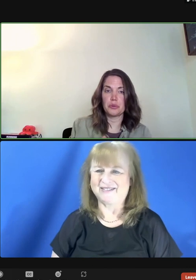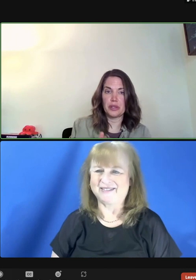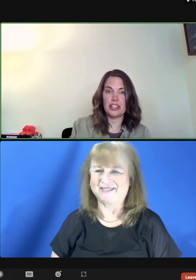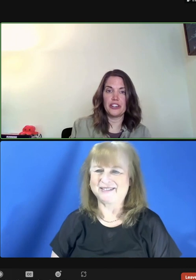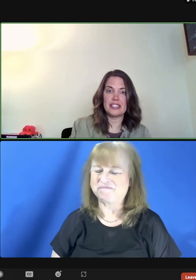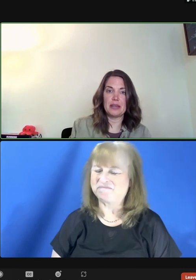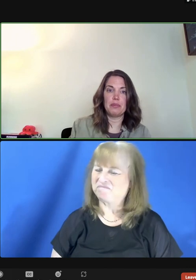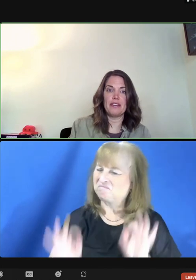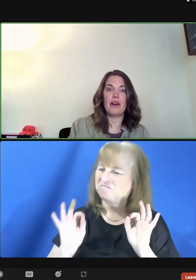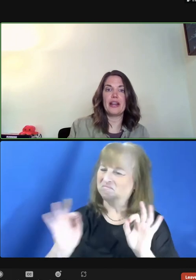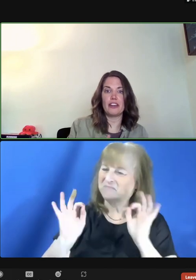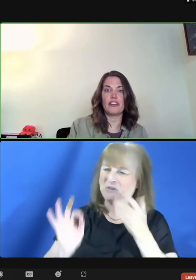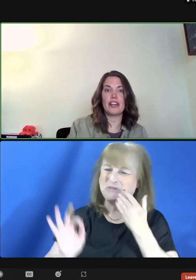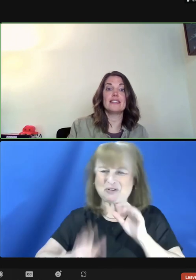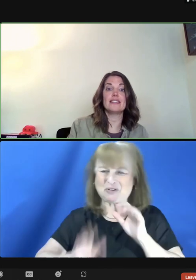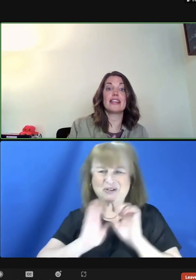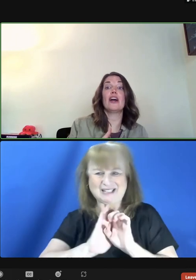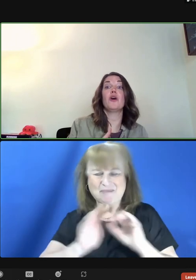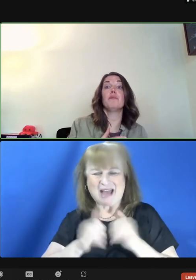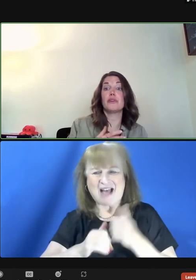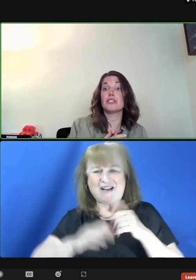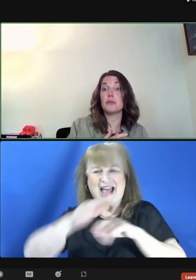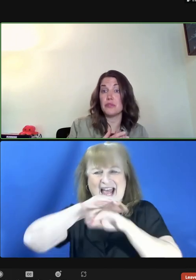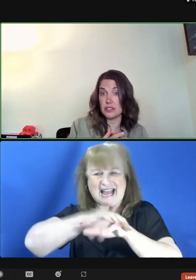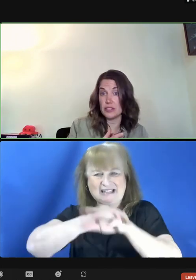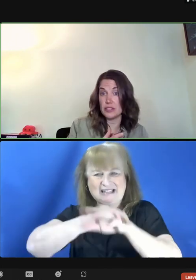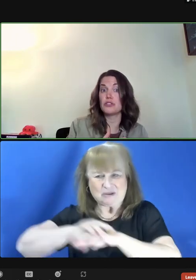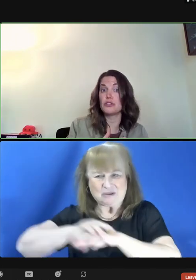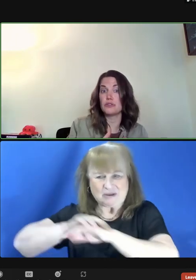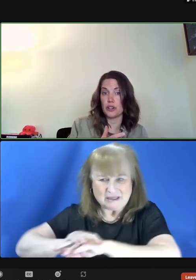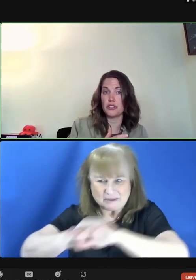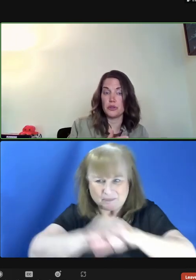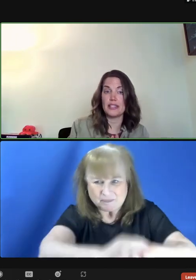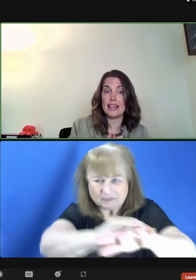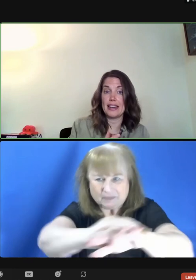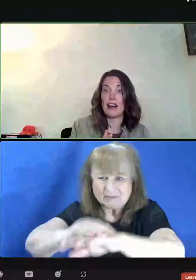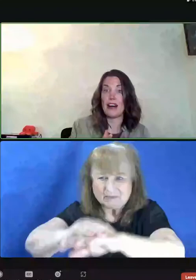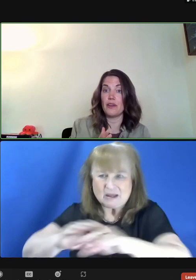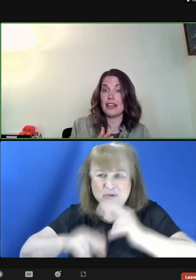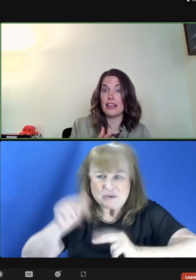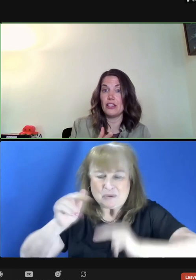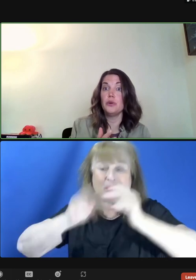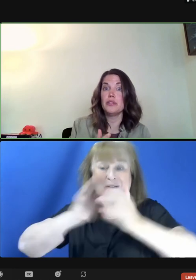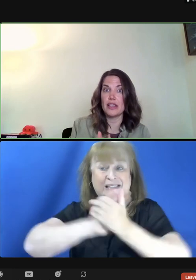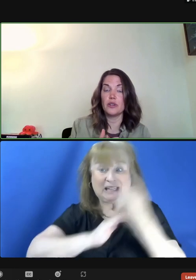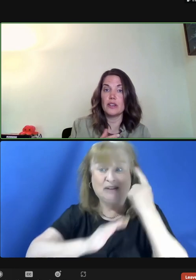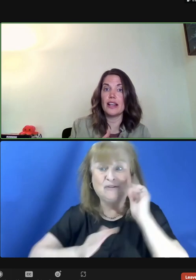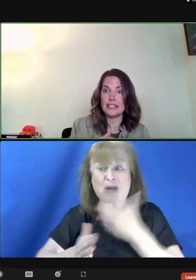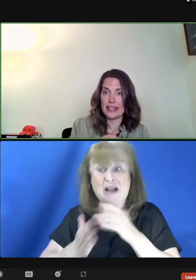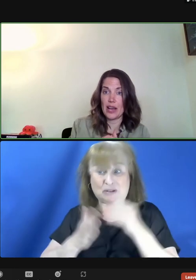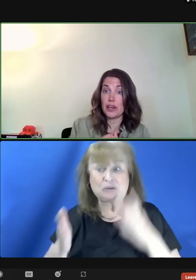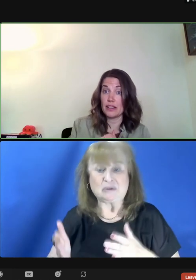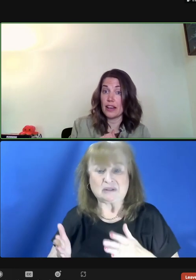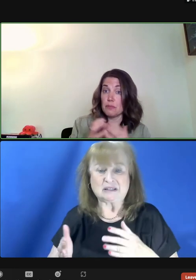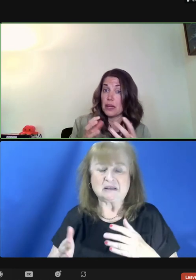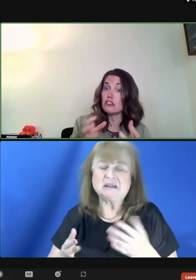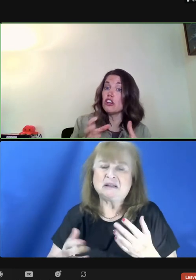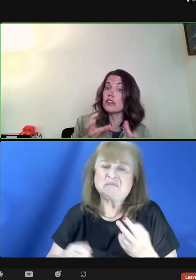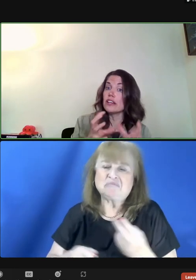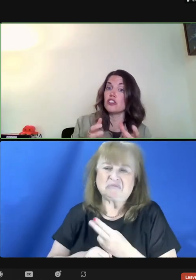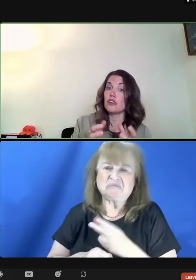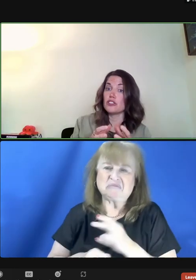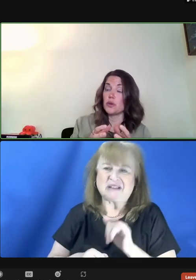So it was just a really good example of how hand under hand can help build some of these skills for our students, and how utilizing that when